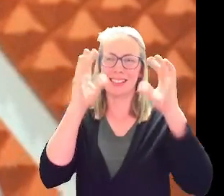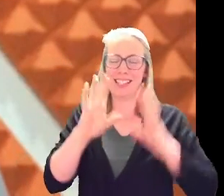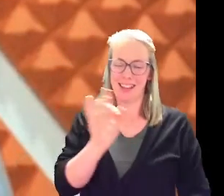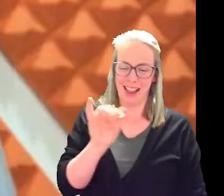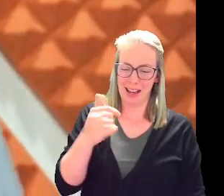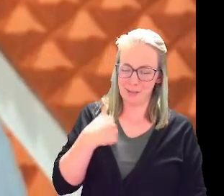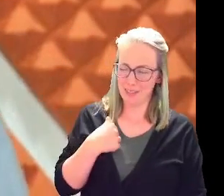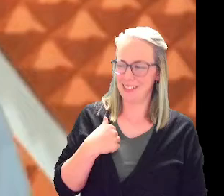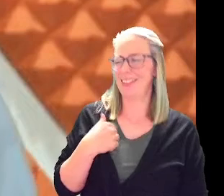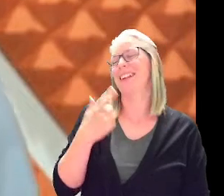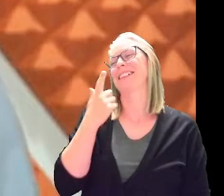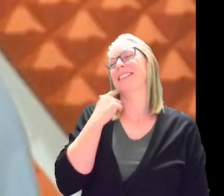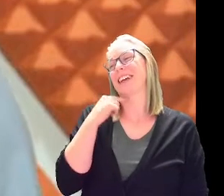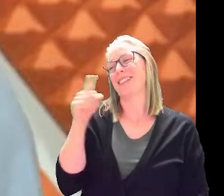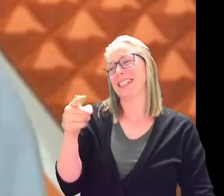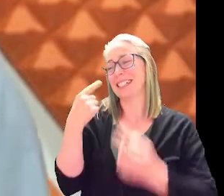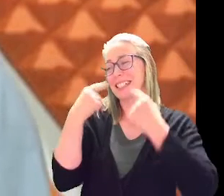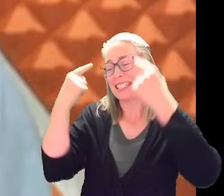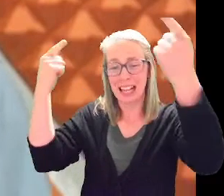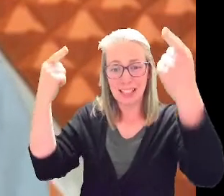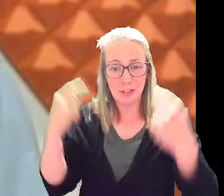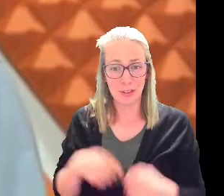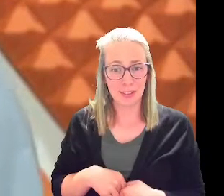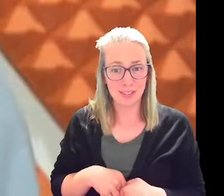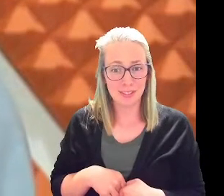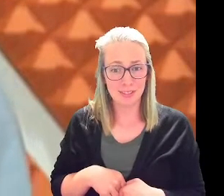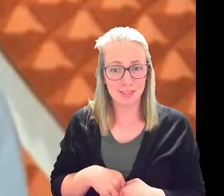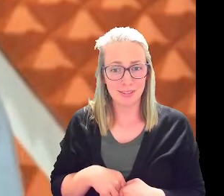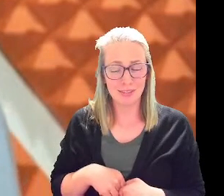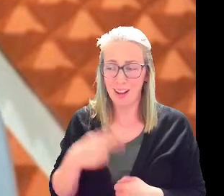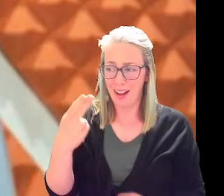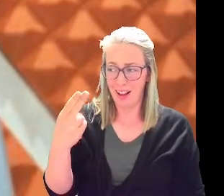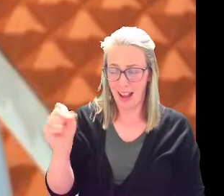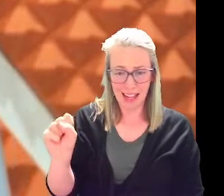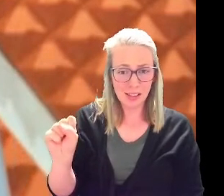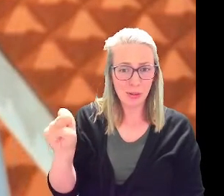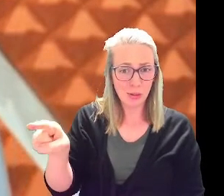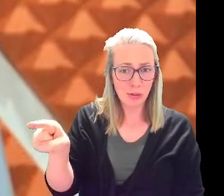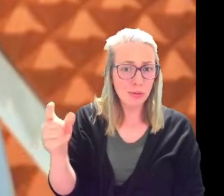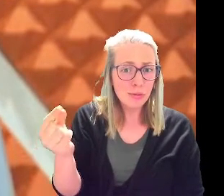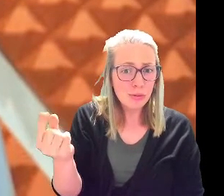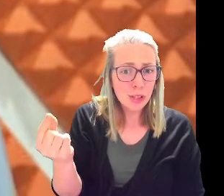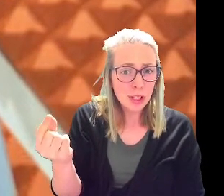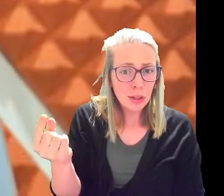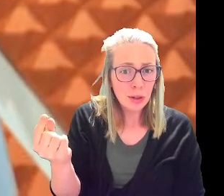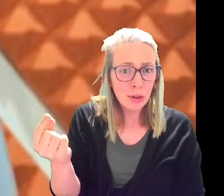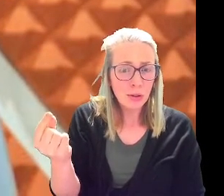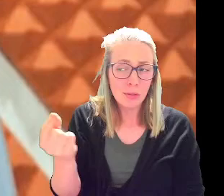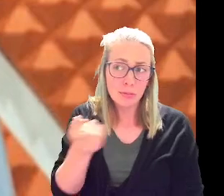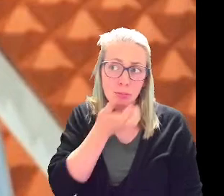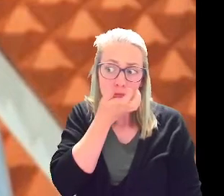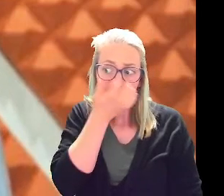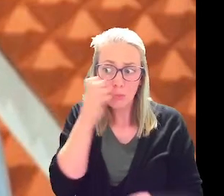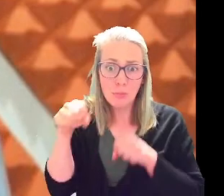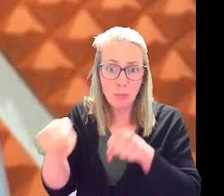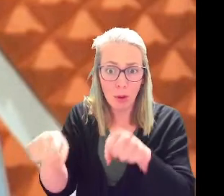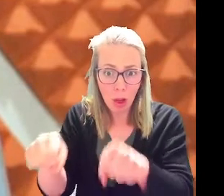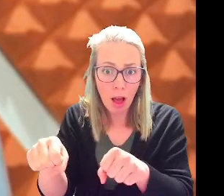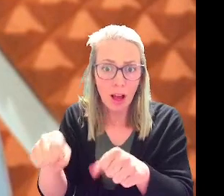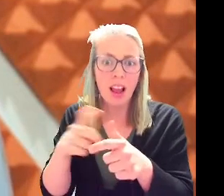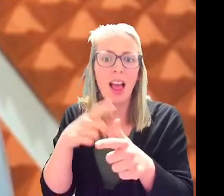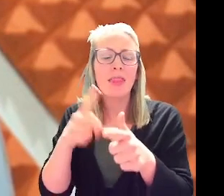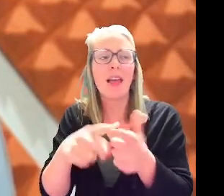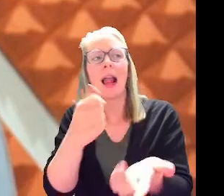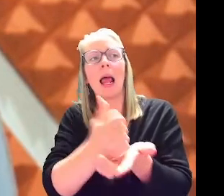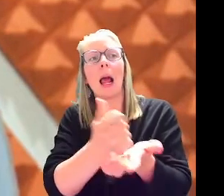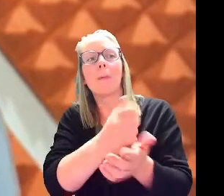sense that he's so successful. And what he did in high school was he actually started by mowing lawns, then started helping people